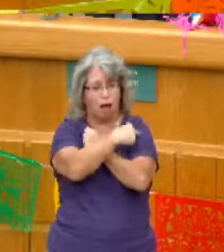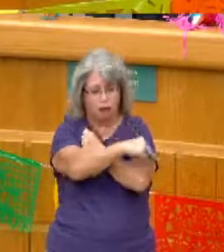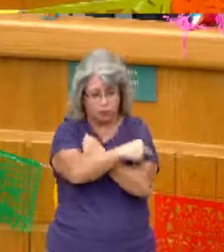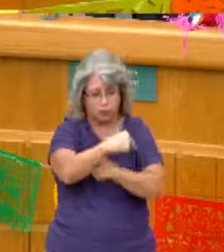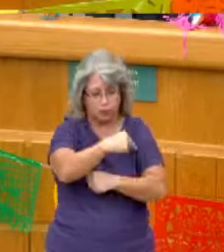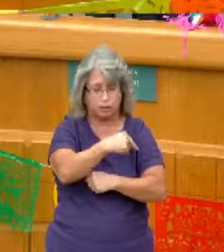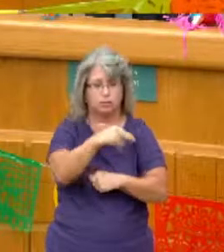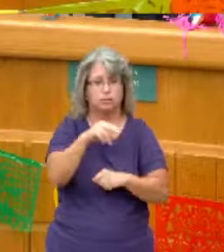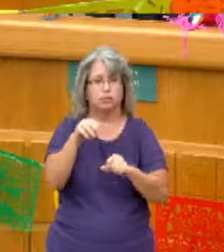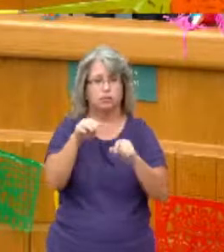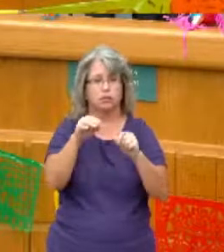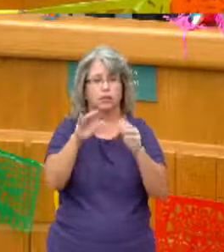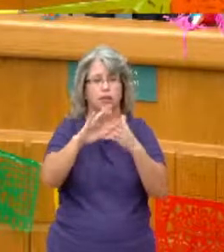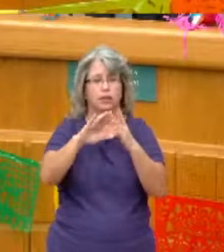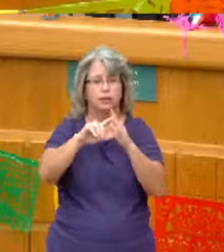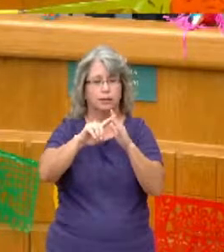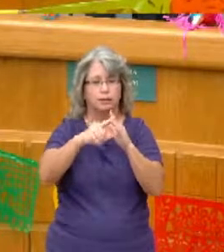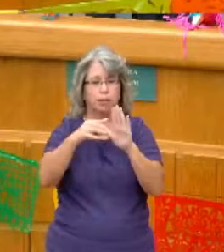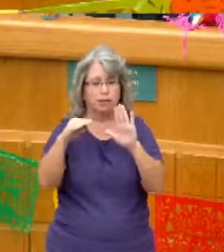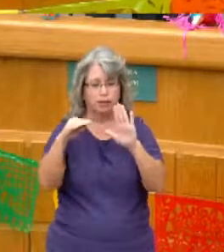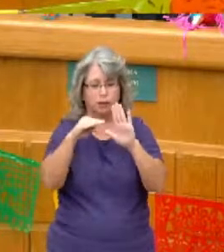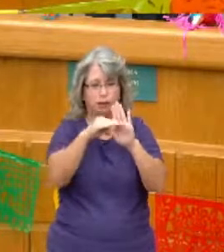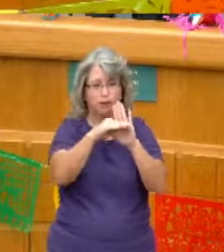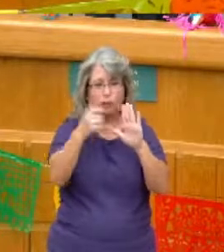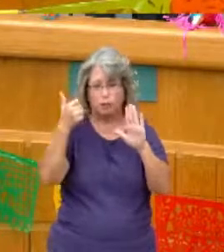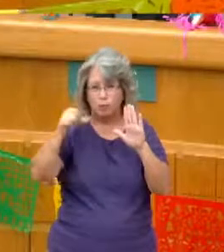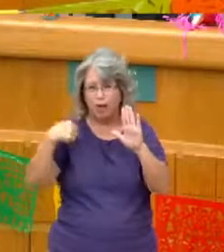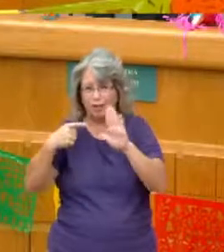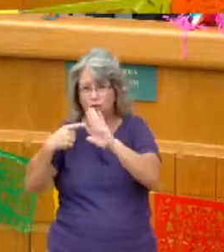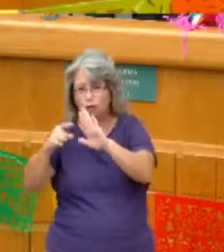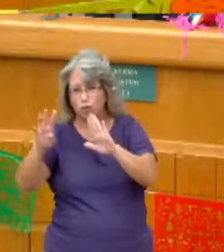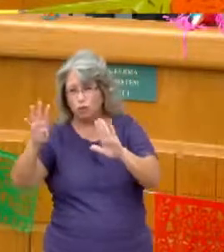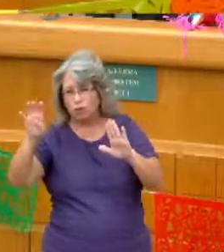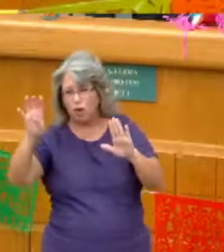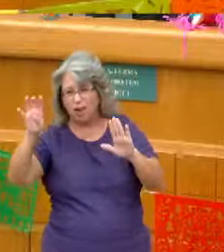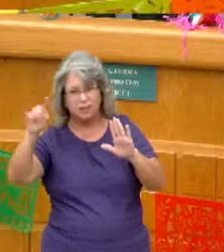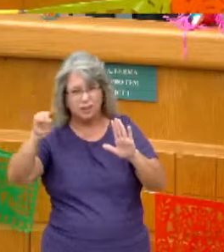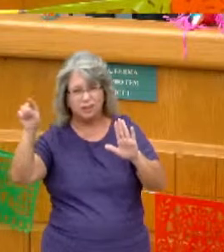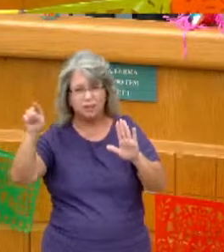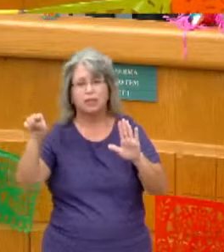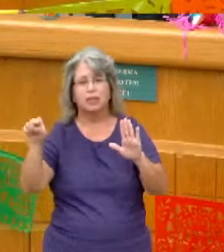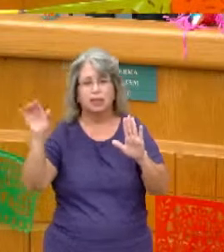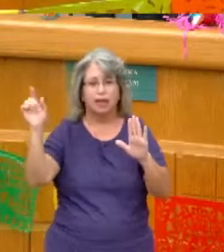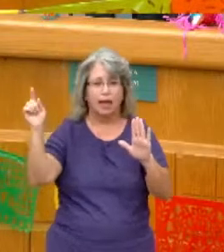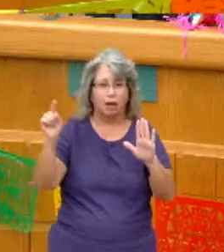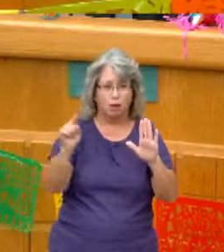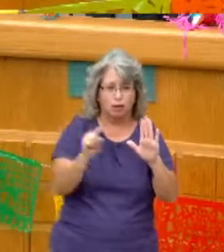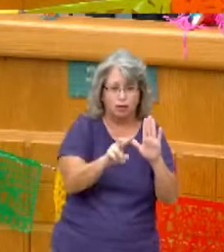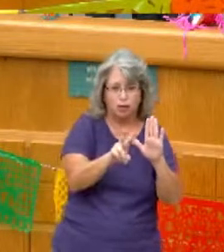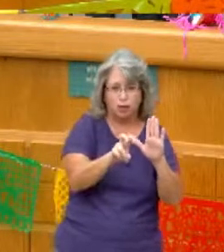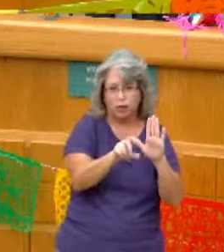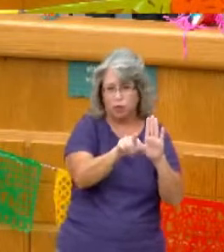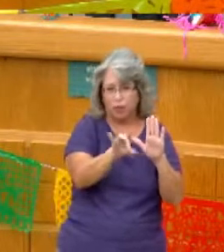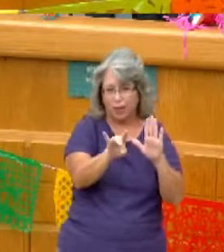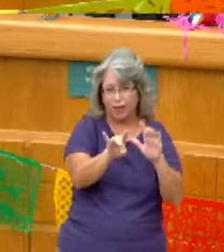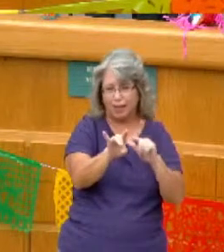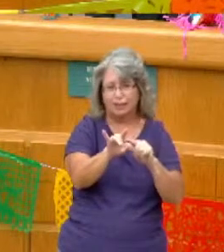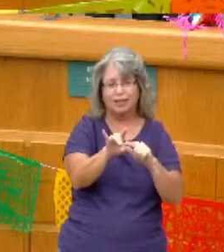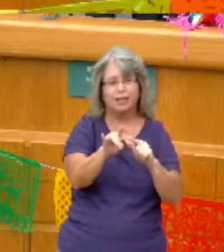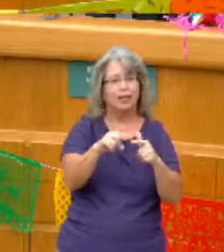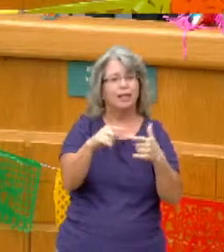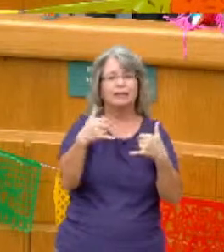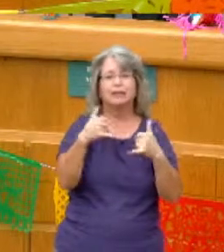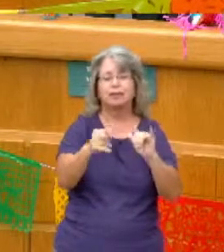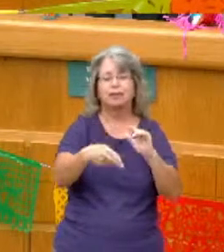that graph that I showed you where it went from 400 and it's down to 228 hospitalizations, but they're still very